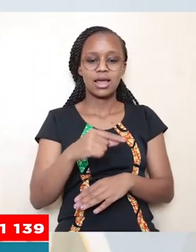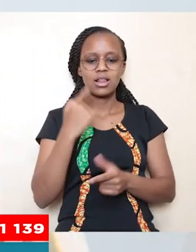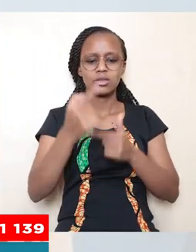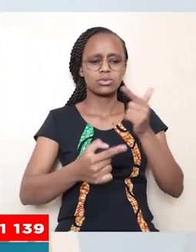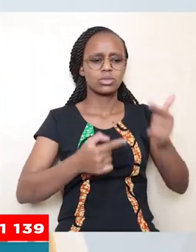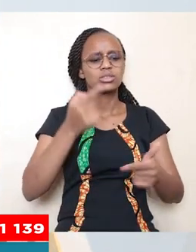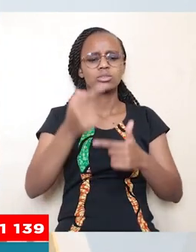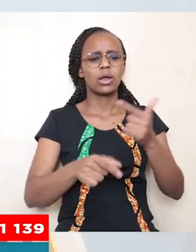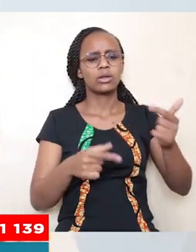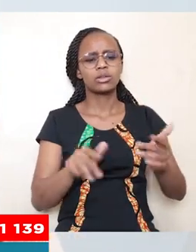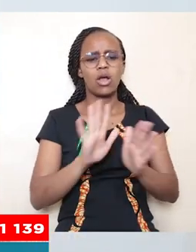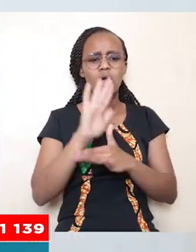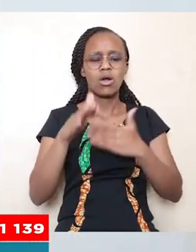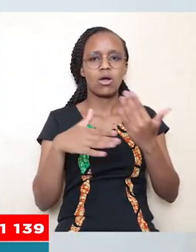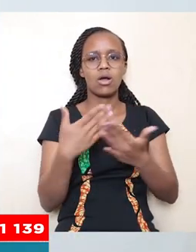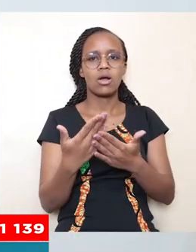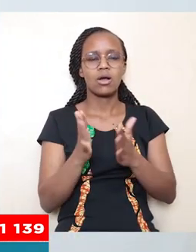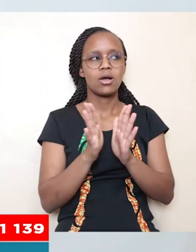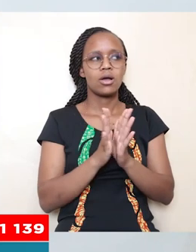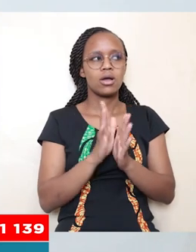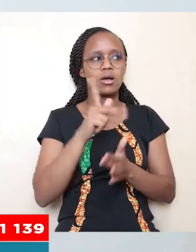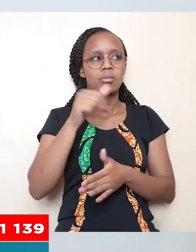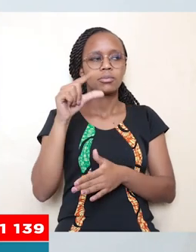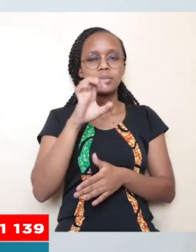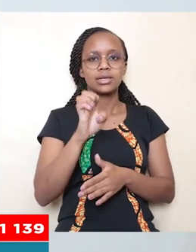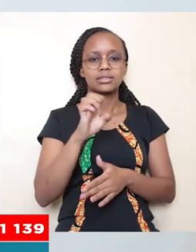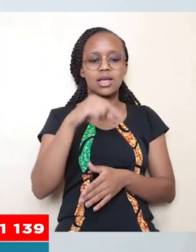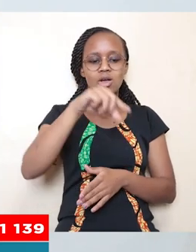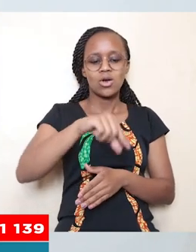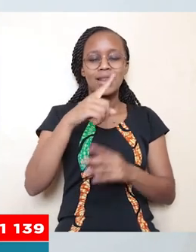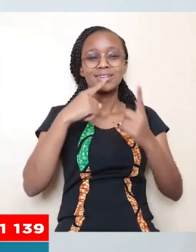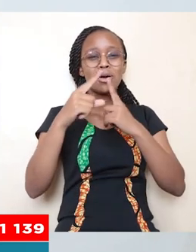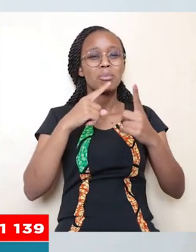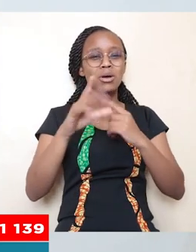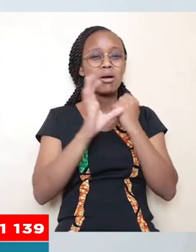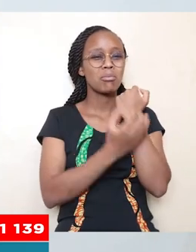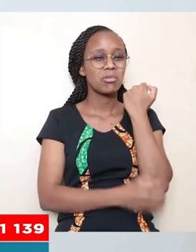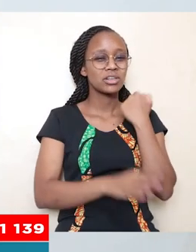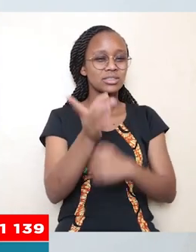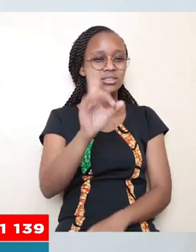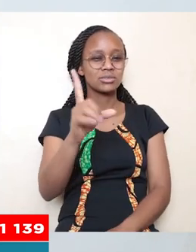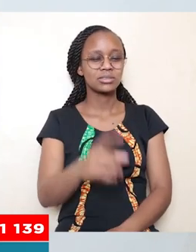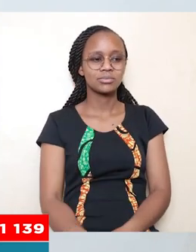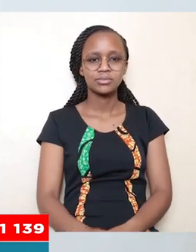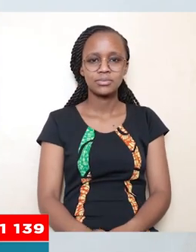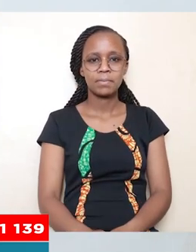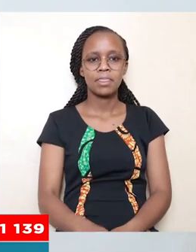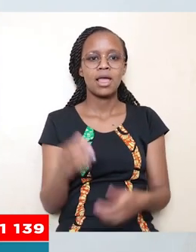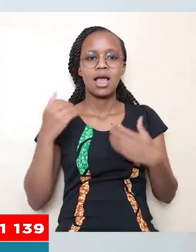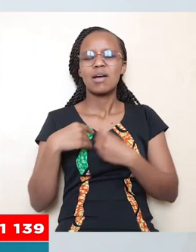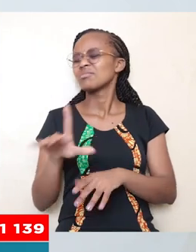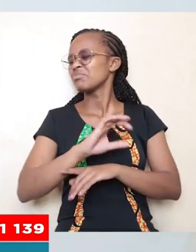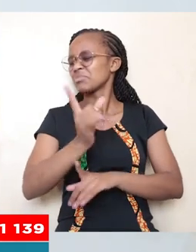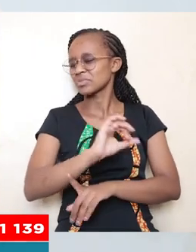back, Quran does not talk about poverty, by the way. It doesn't. There is